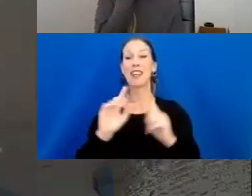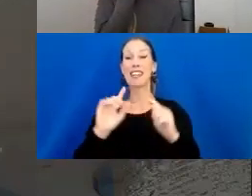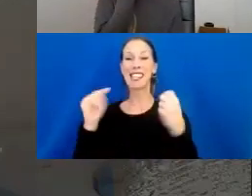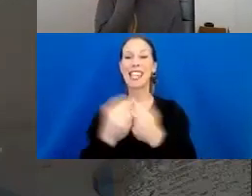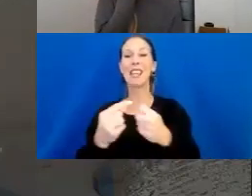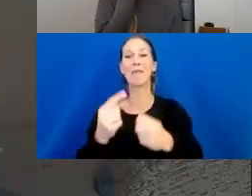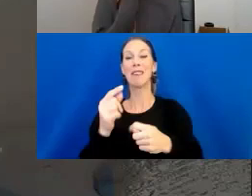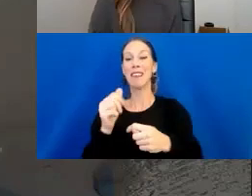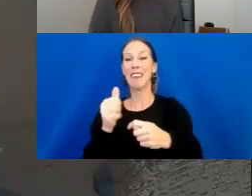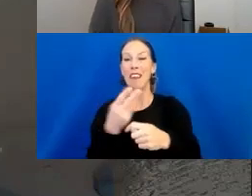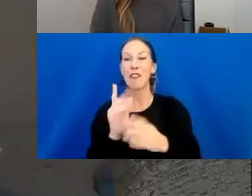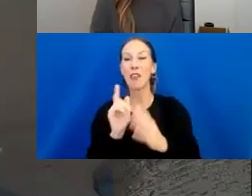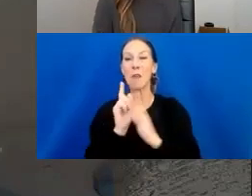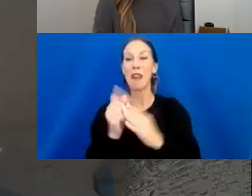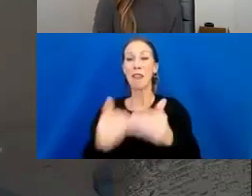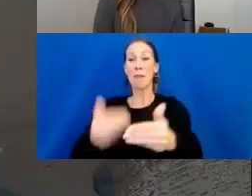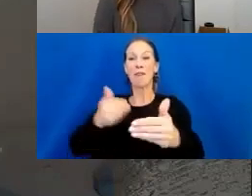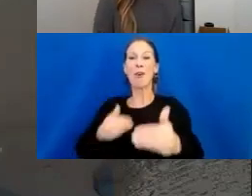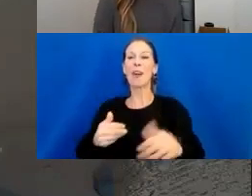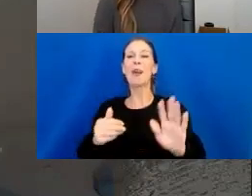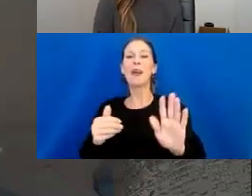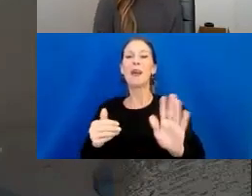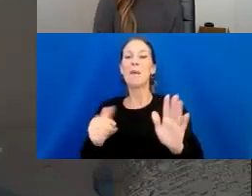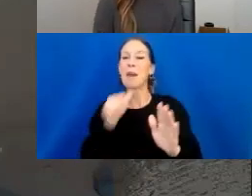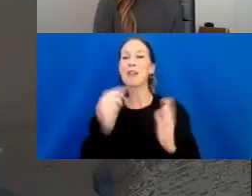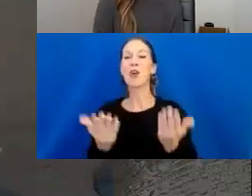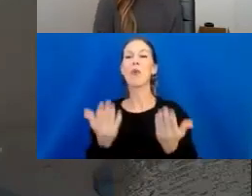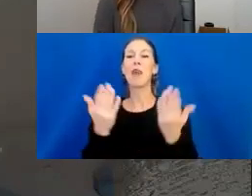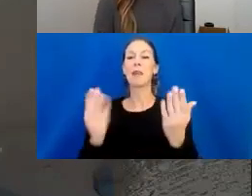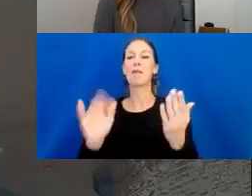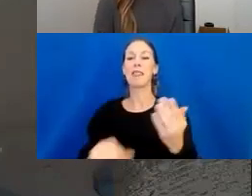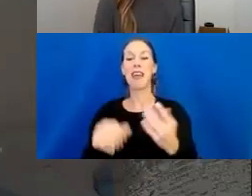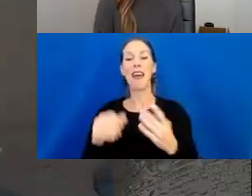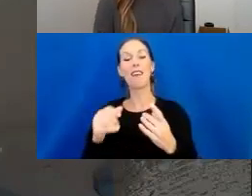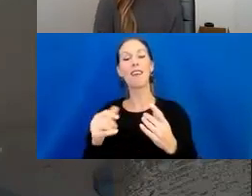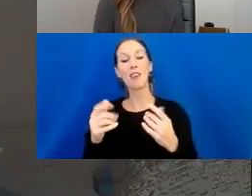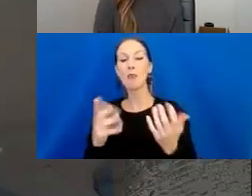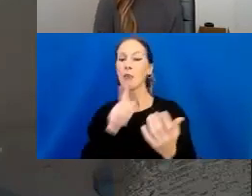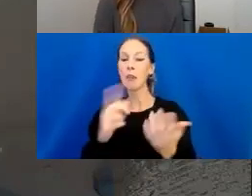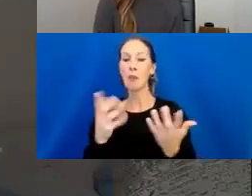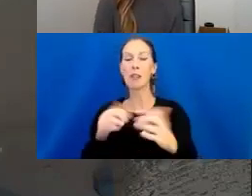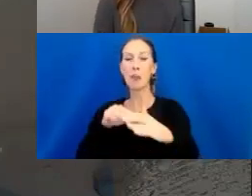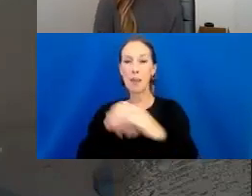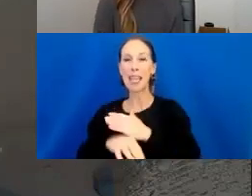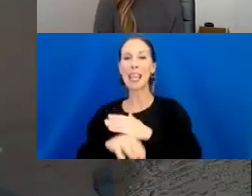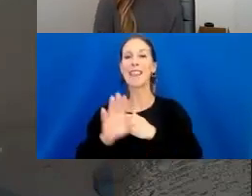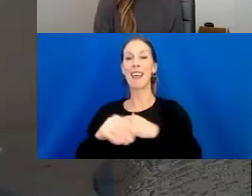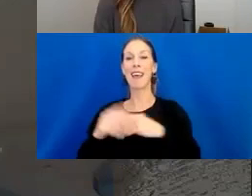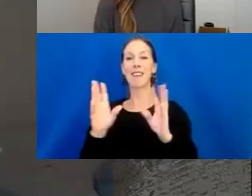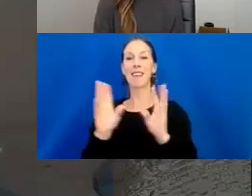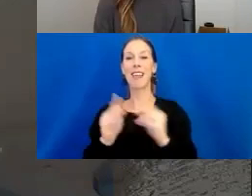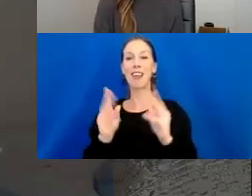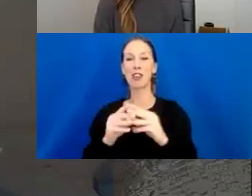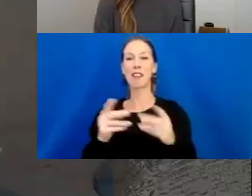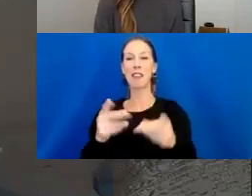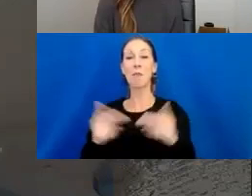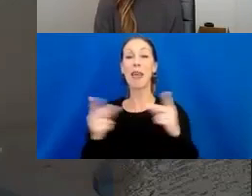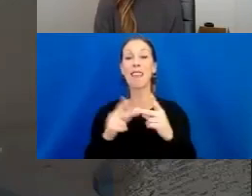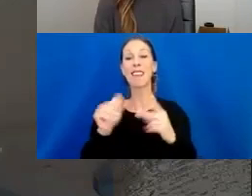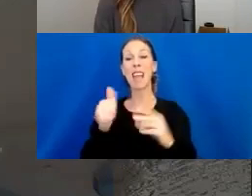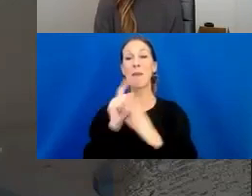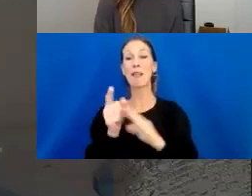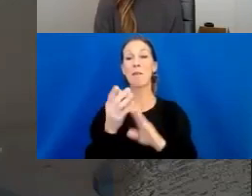you need to be in the session space to test mics and videos and other things. But unlike